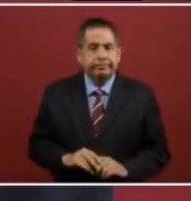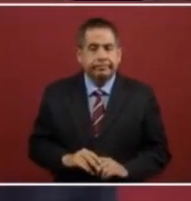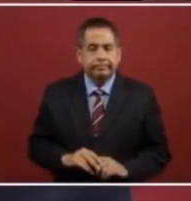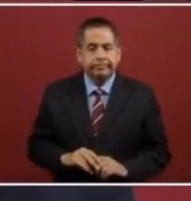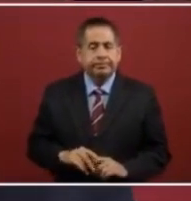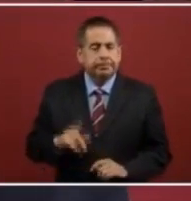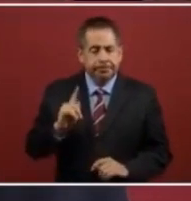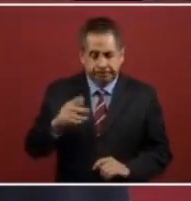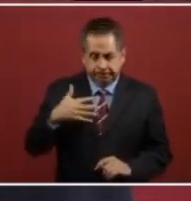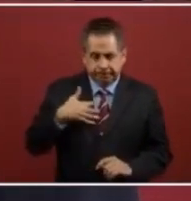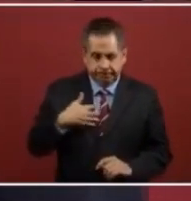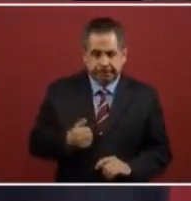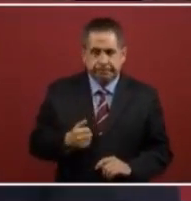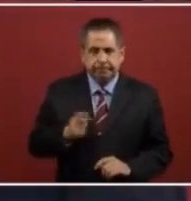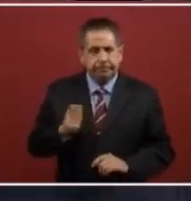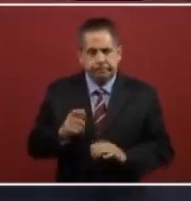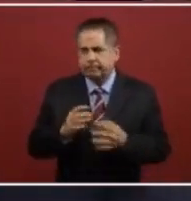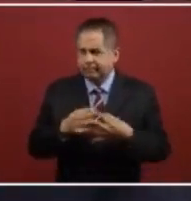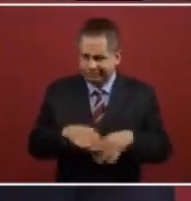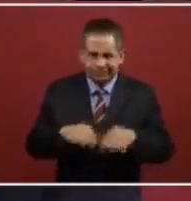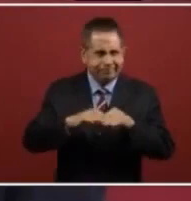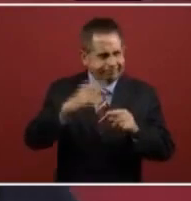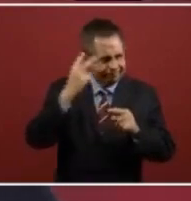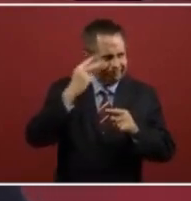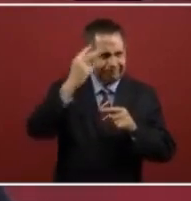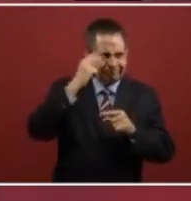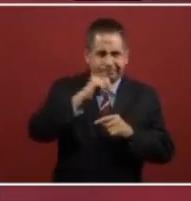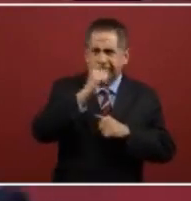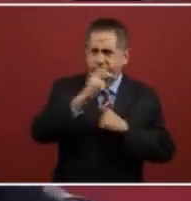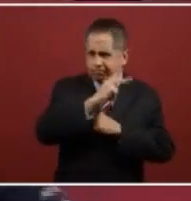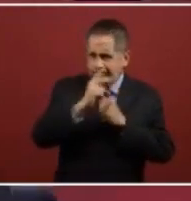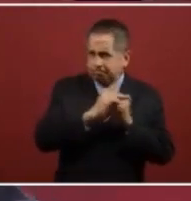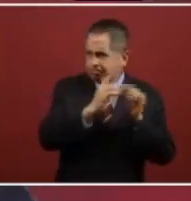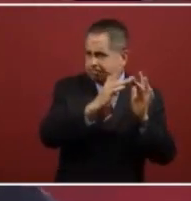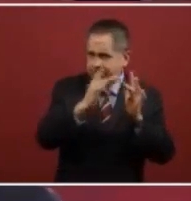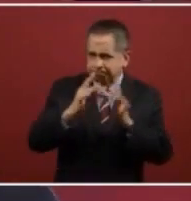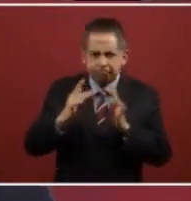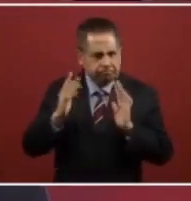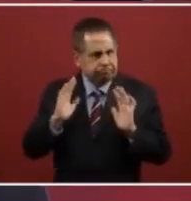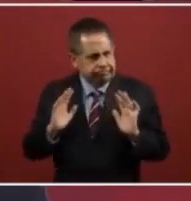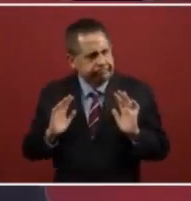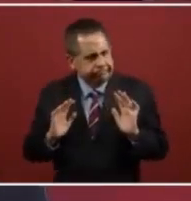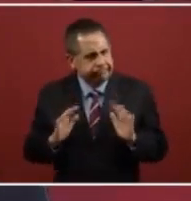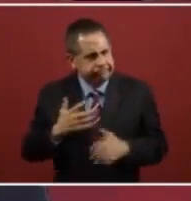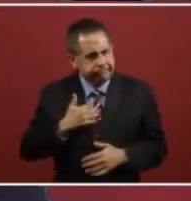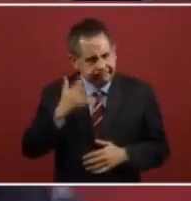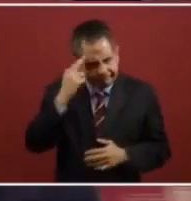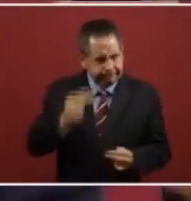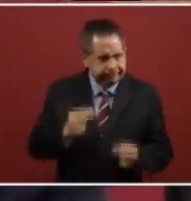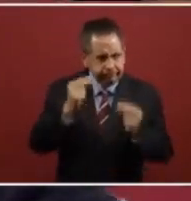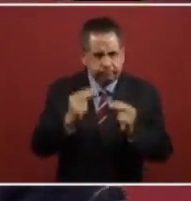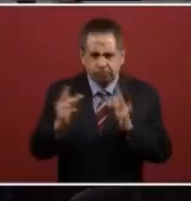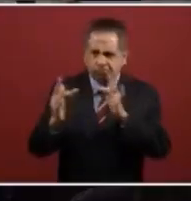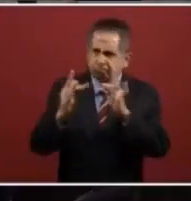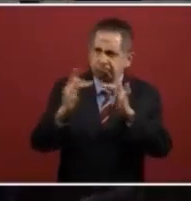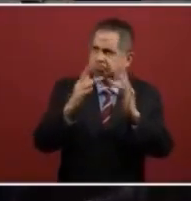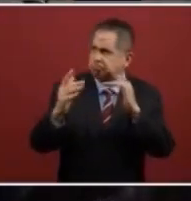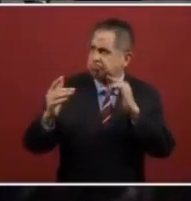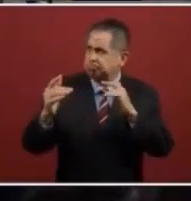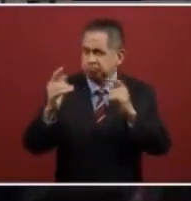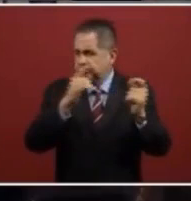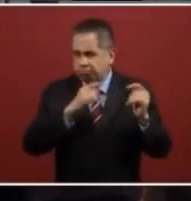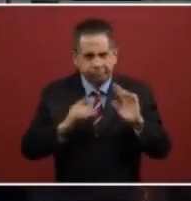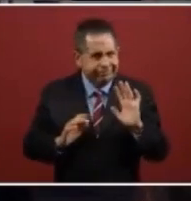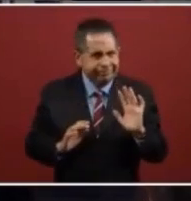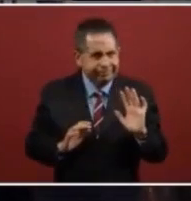Yo entiendo He says, I Es understand importante. that it's important viajar to travel, y tener comunicación, to